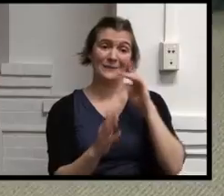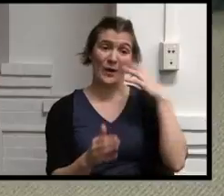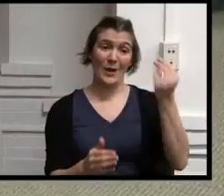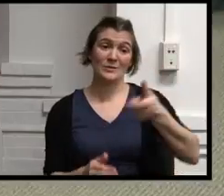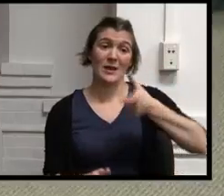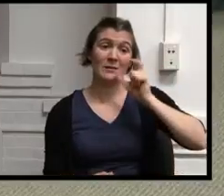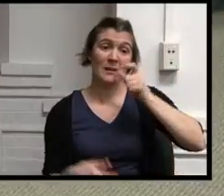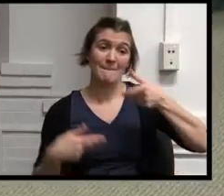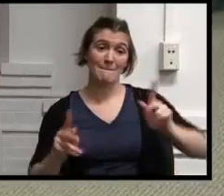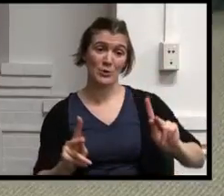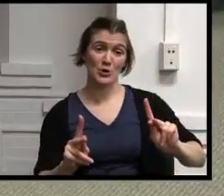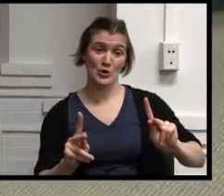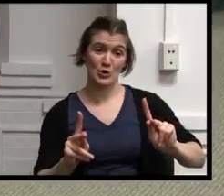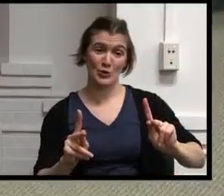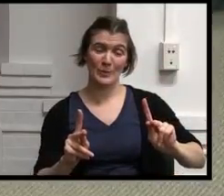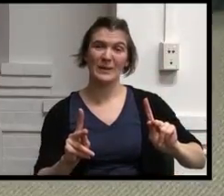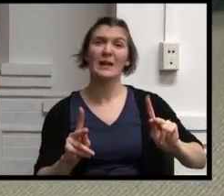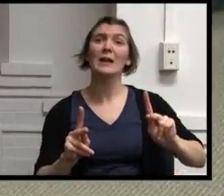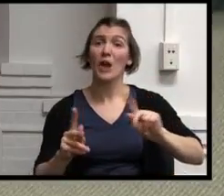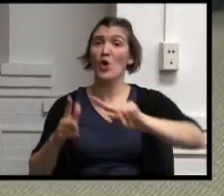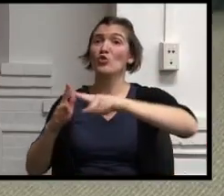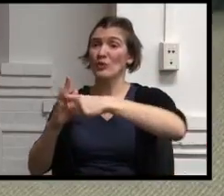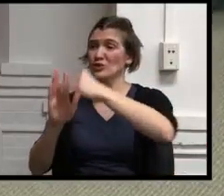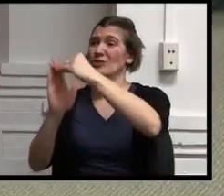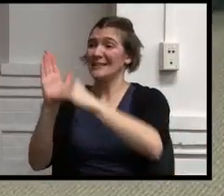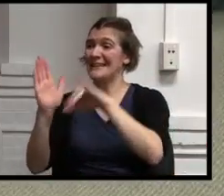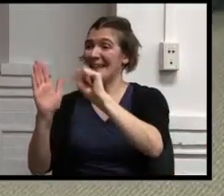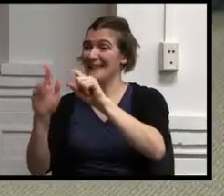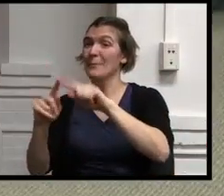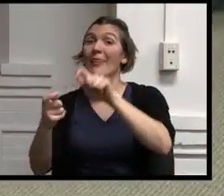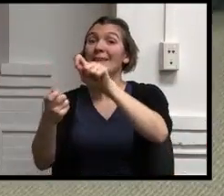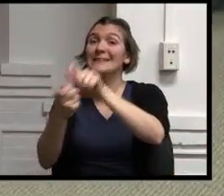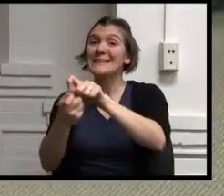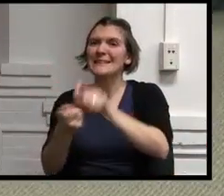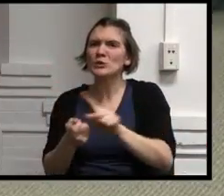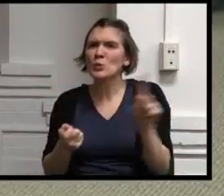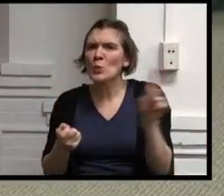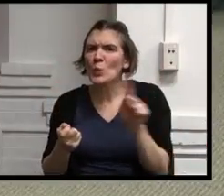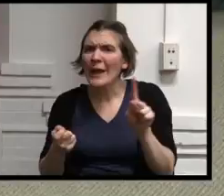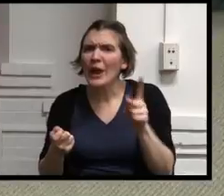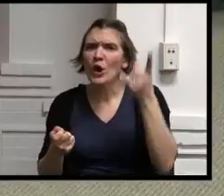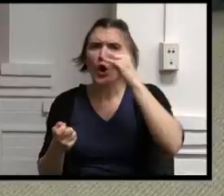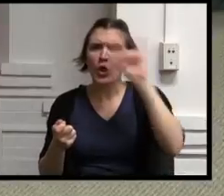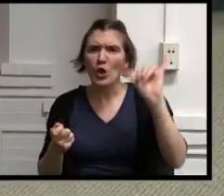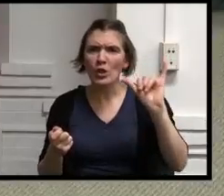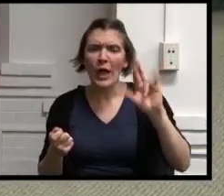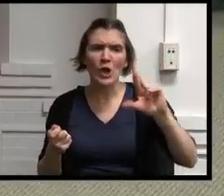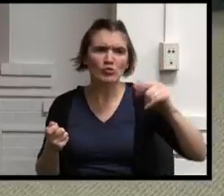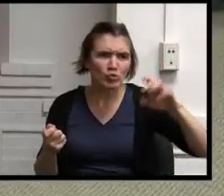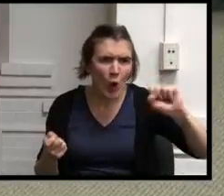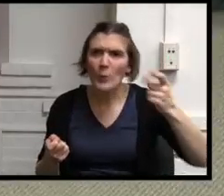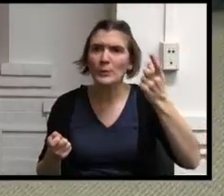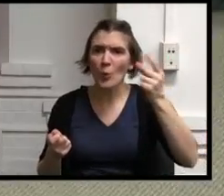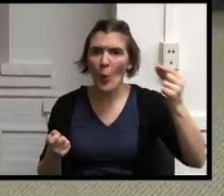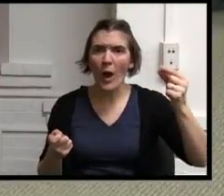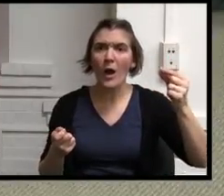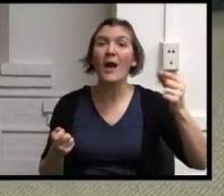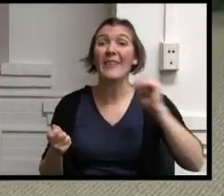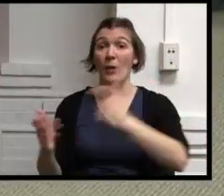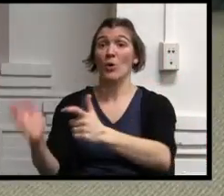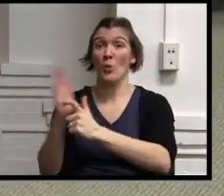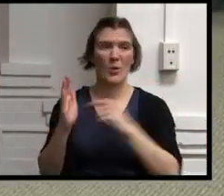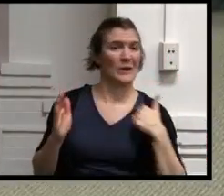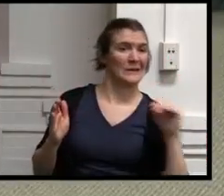permit it was part of the original. Okay. The details of exactly where that would be laid out was not, and that's a requirement of the permit, which is why